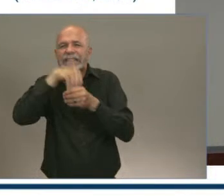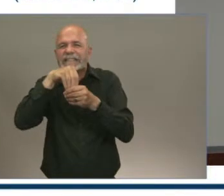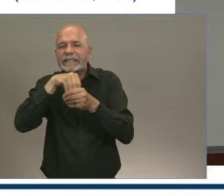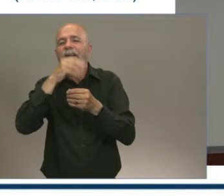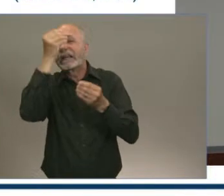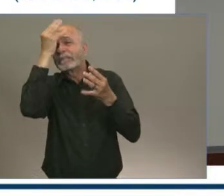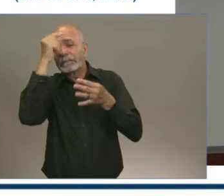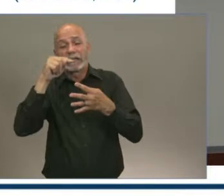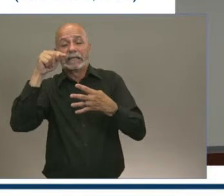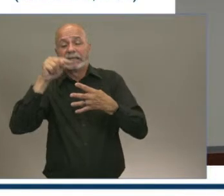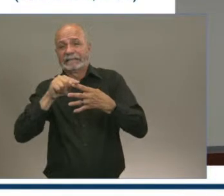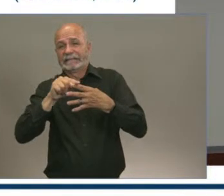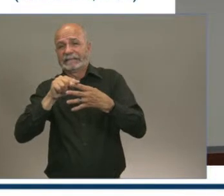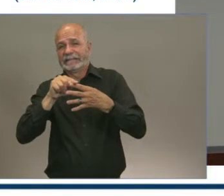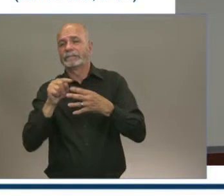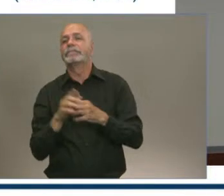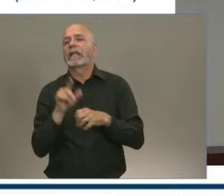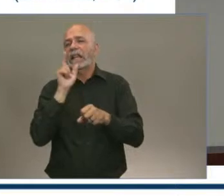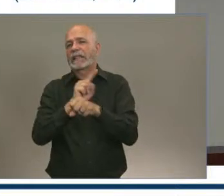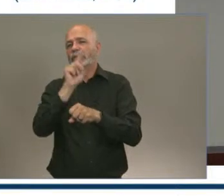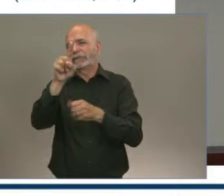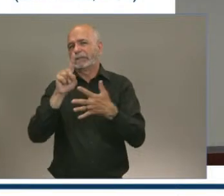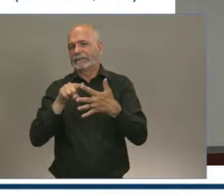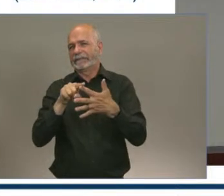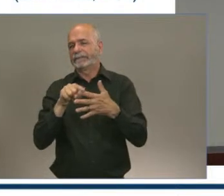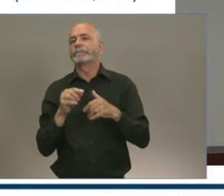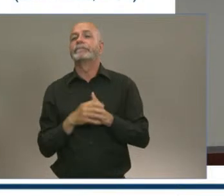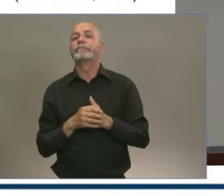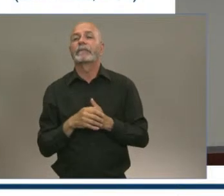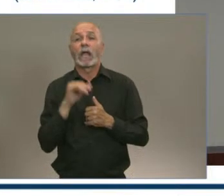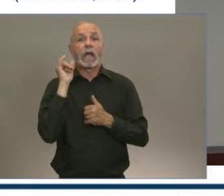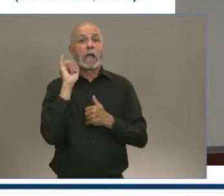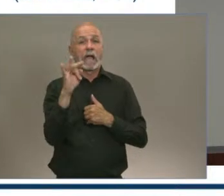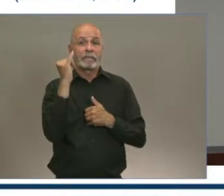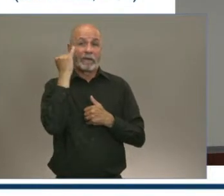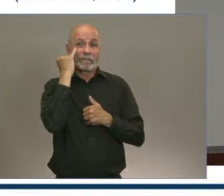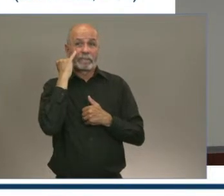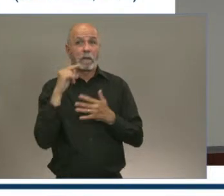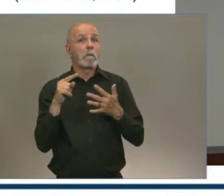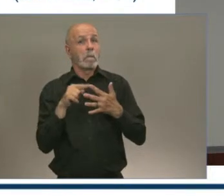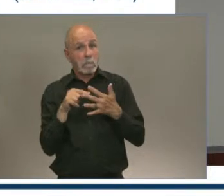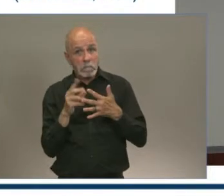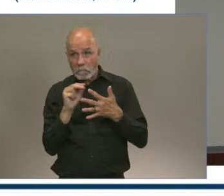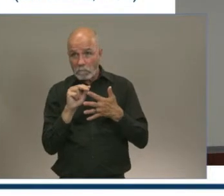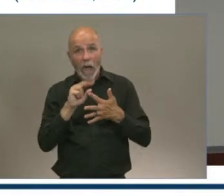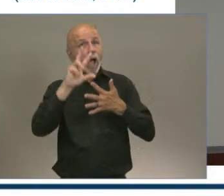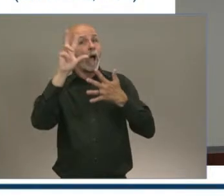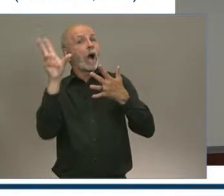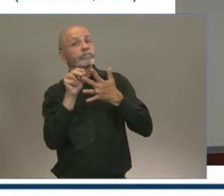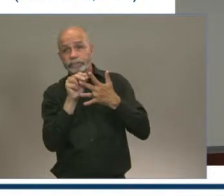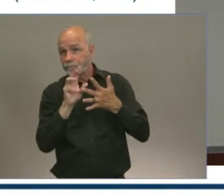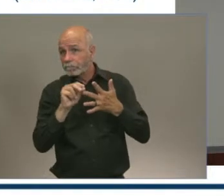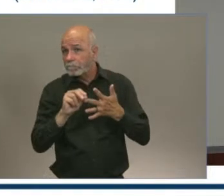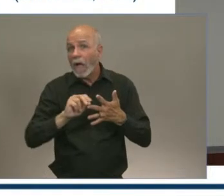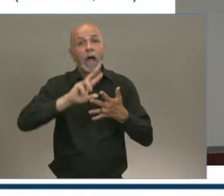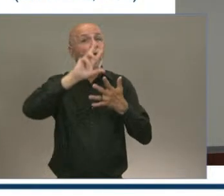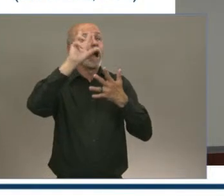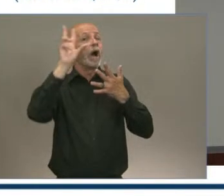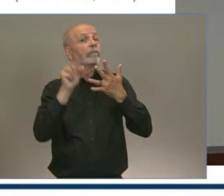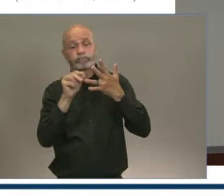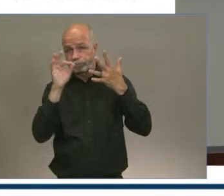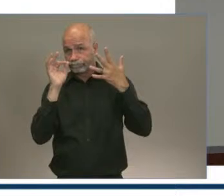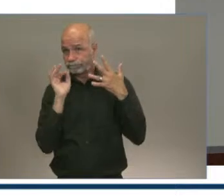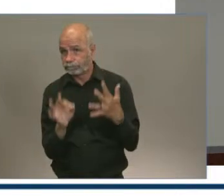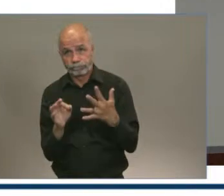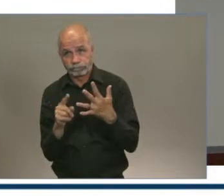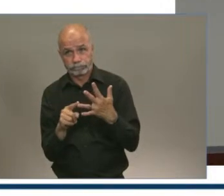opening that next week. And as we continue to open up phase 3 and phase 4, we'll continue to progress in those areas and provide that